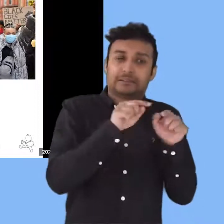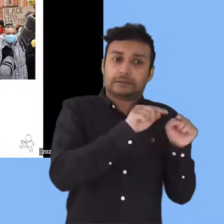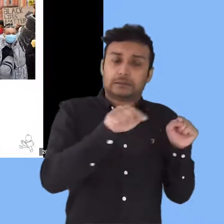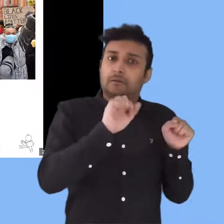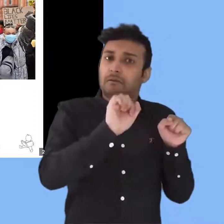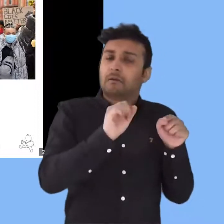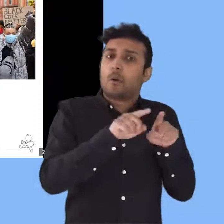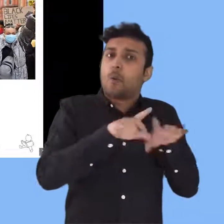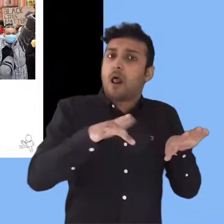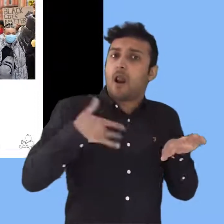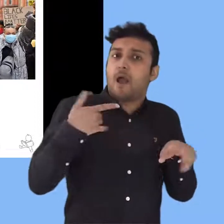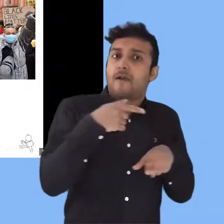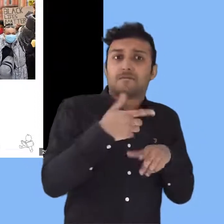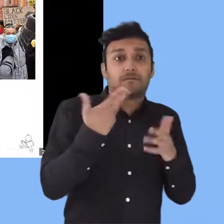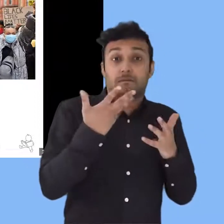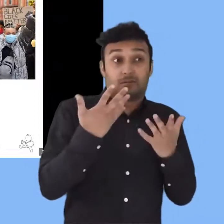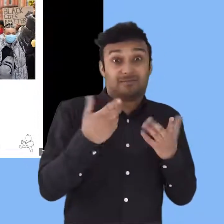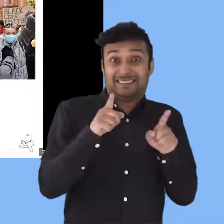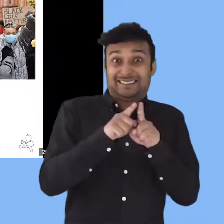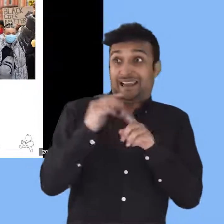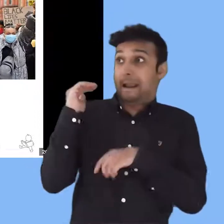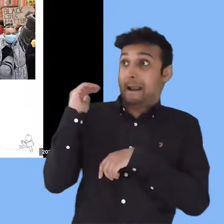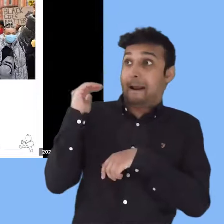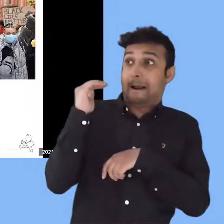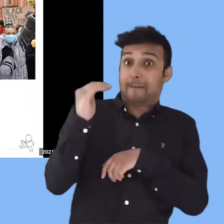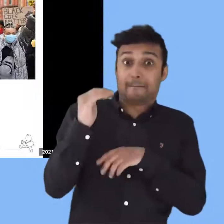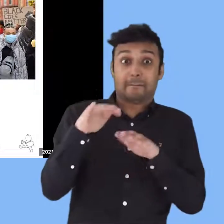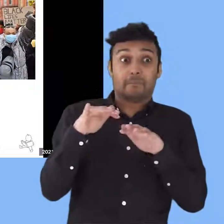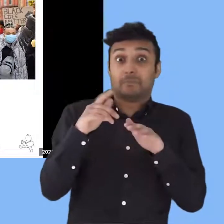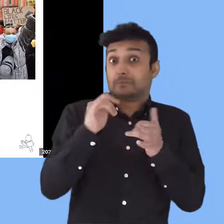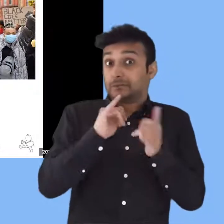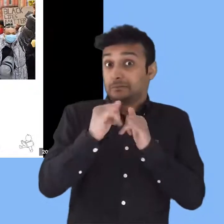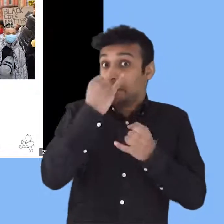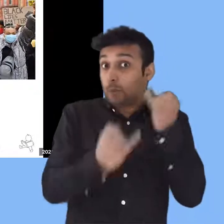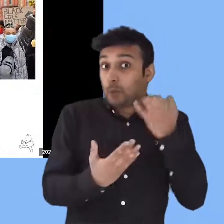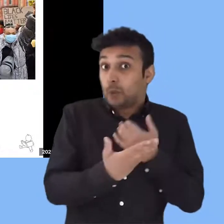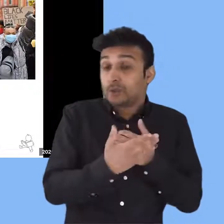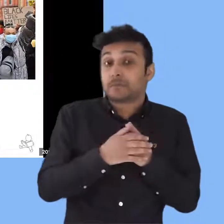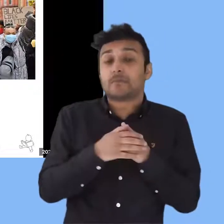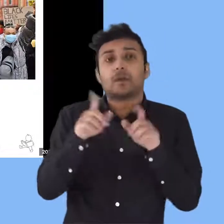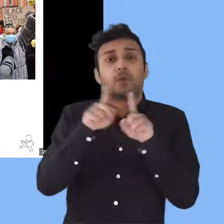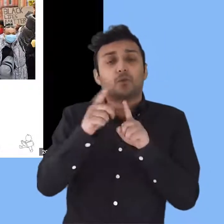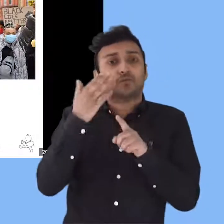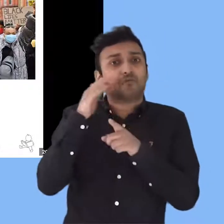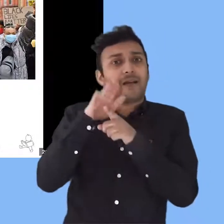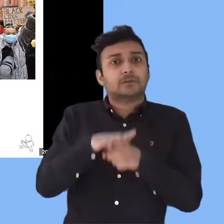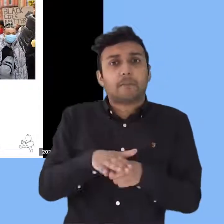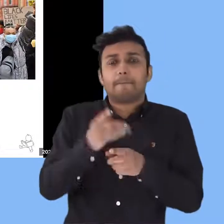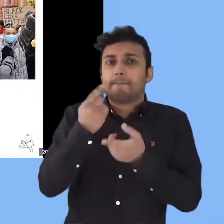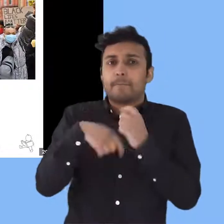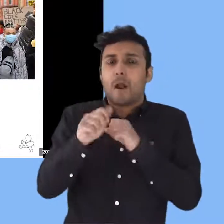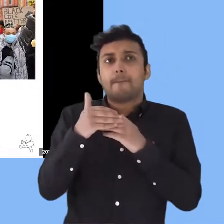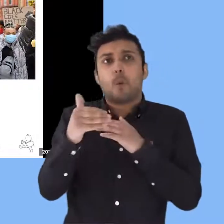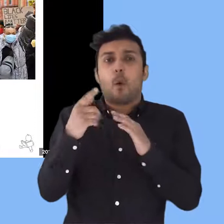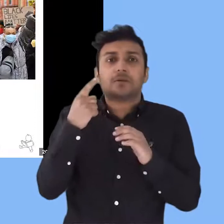conditions. There's also this notion that racism has become more subtle. It's almost become more covert in recent years. I think that's